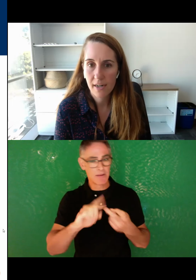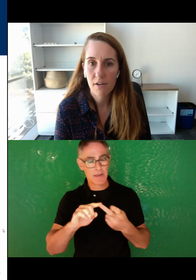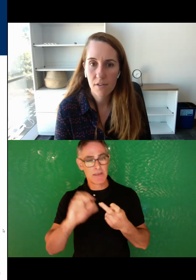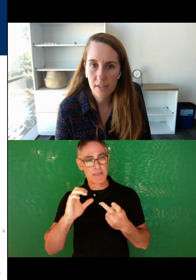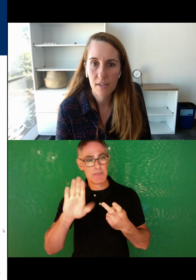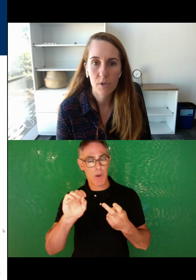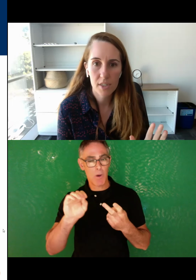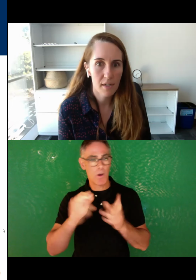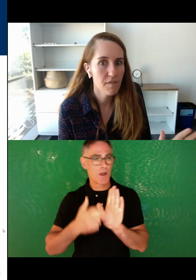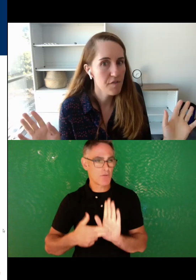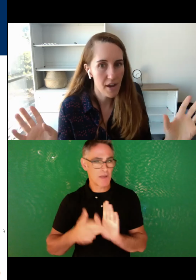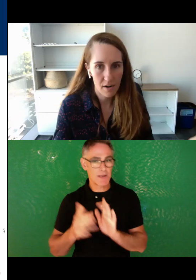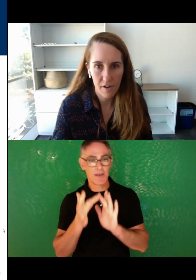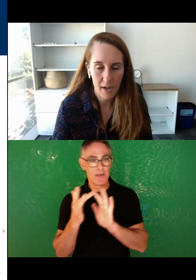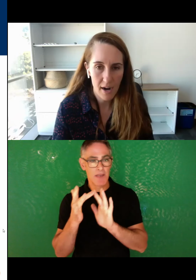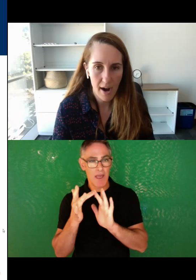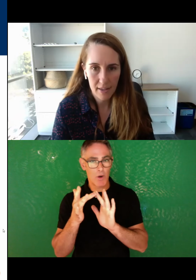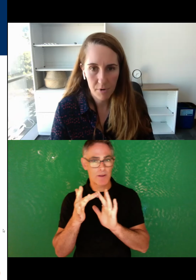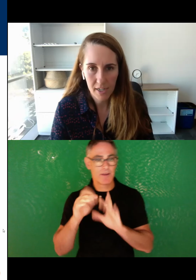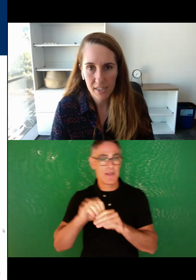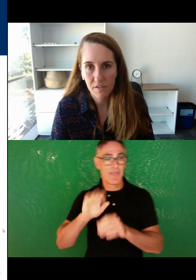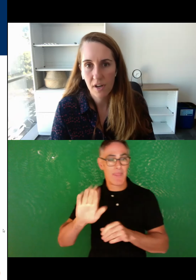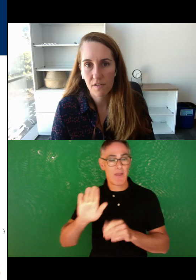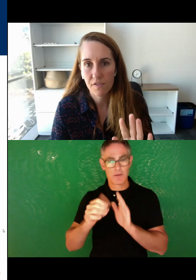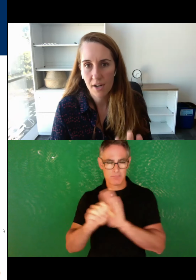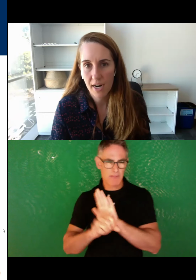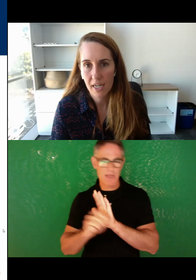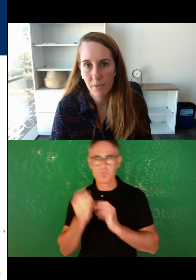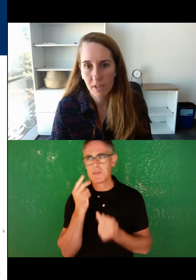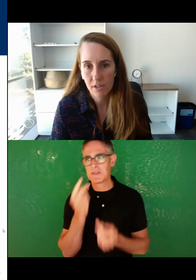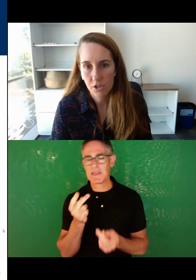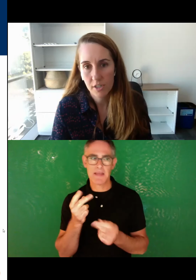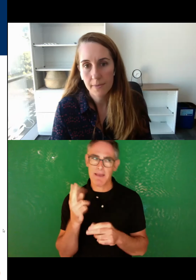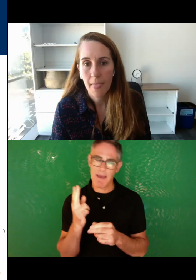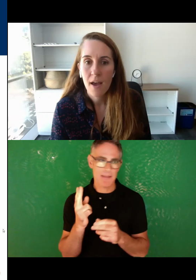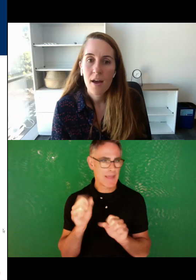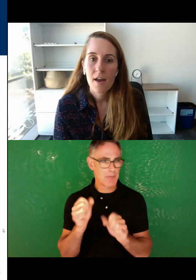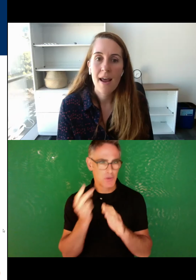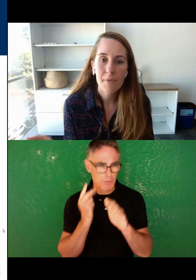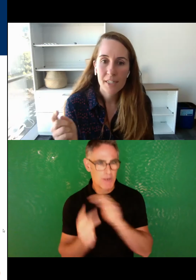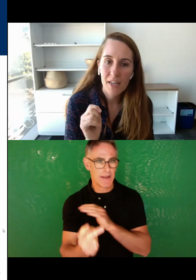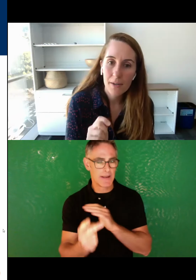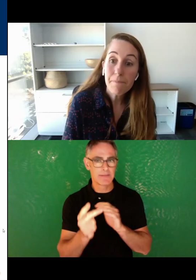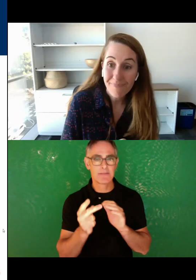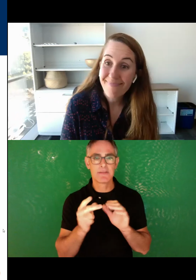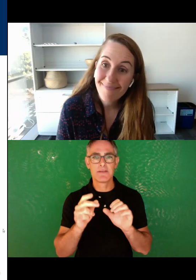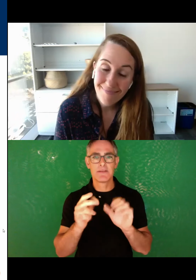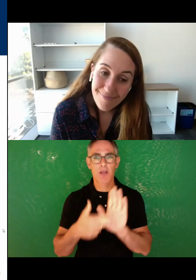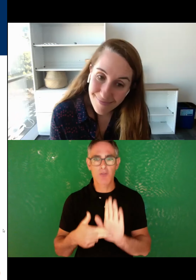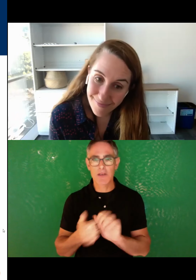in your state are the things that we're seeing very highly predictive of contracting with insurers. Amanda, can I interrupt real quick